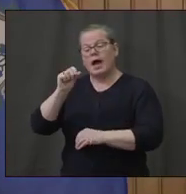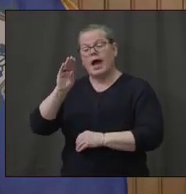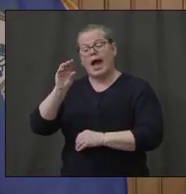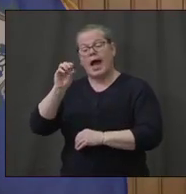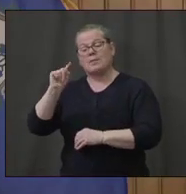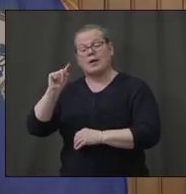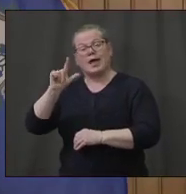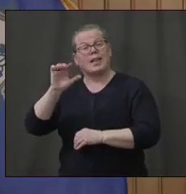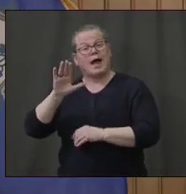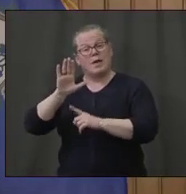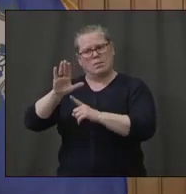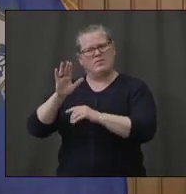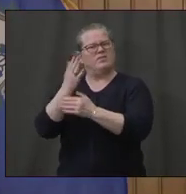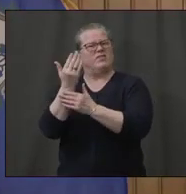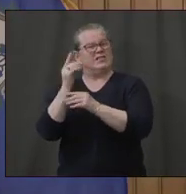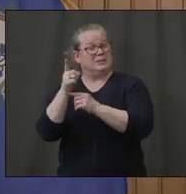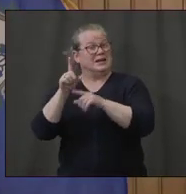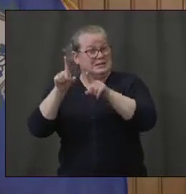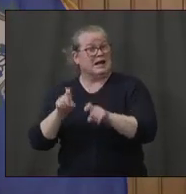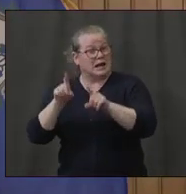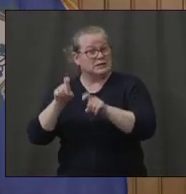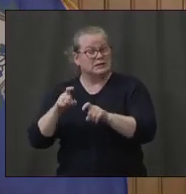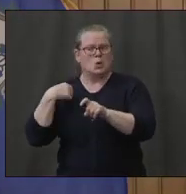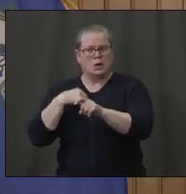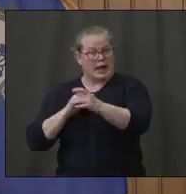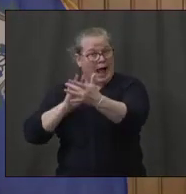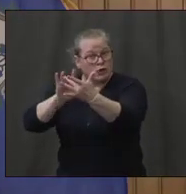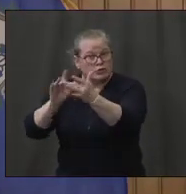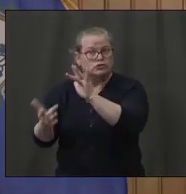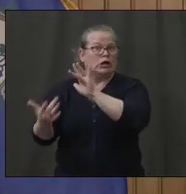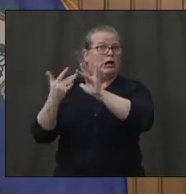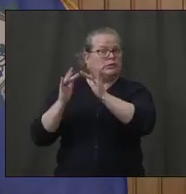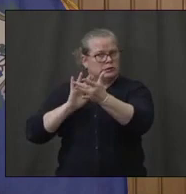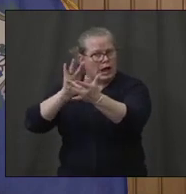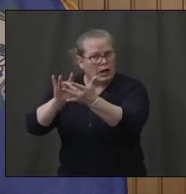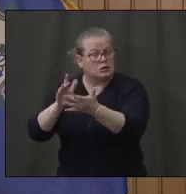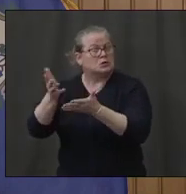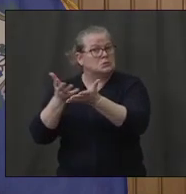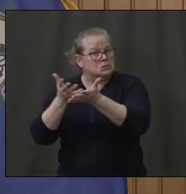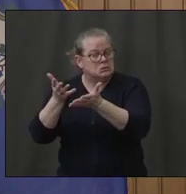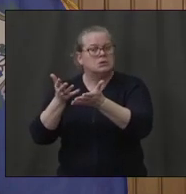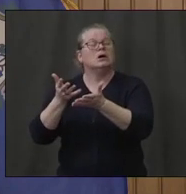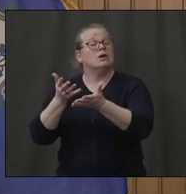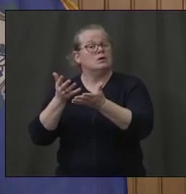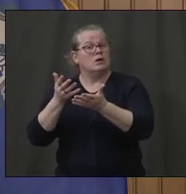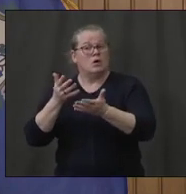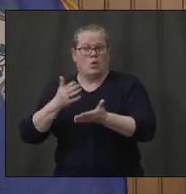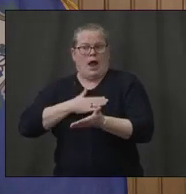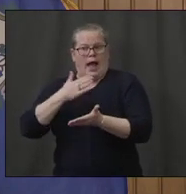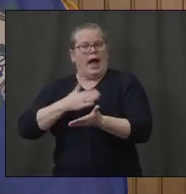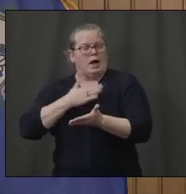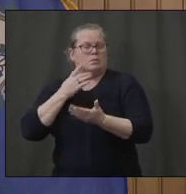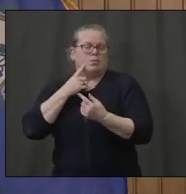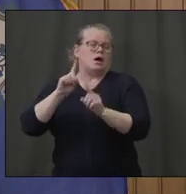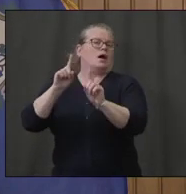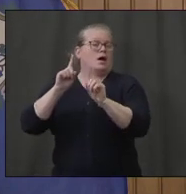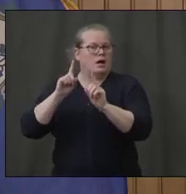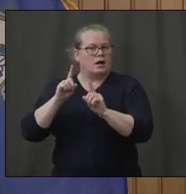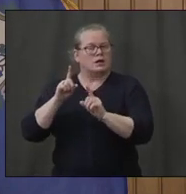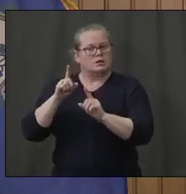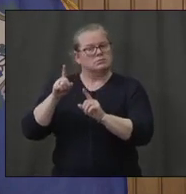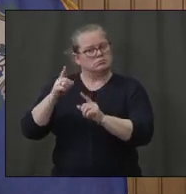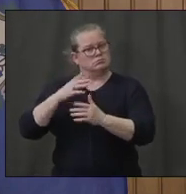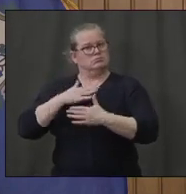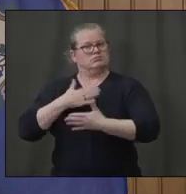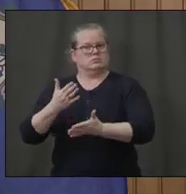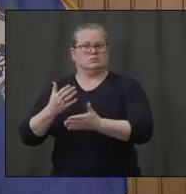some real outreach, us to them and them to us, we are really pleased that we are one of the first states where they're able to get